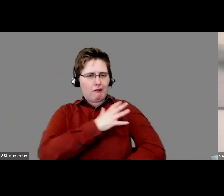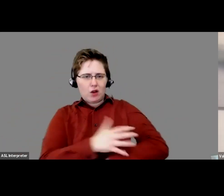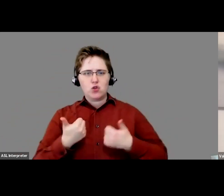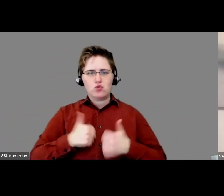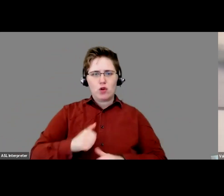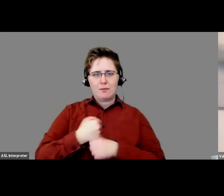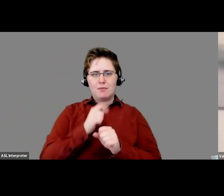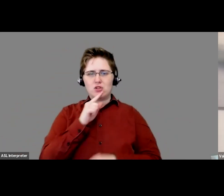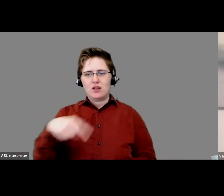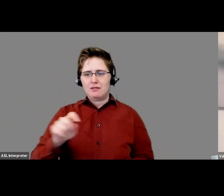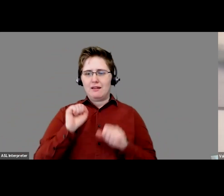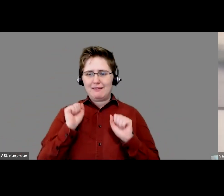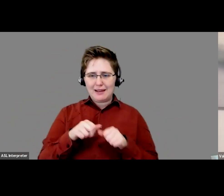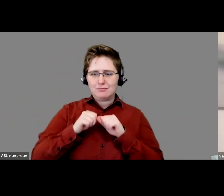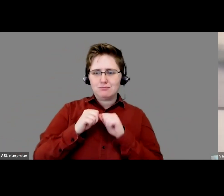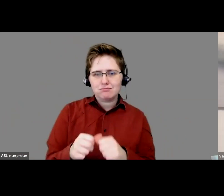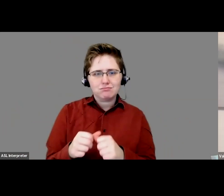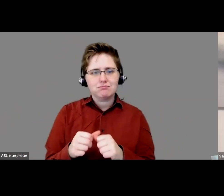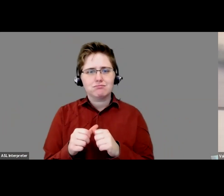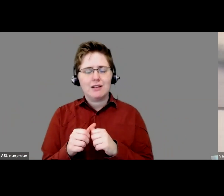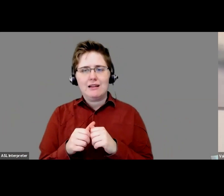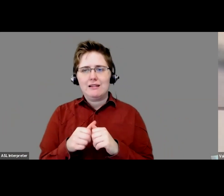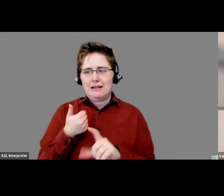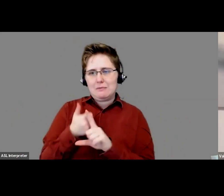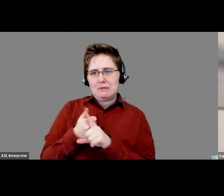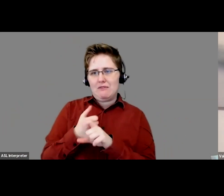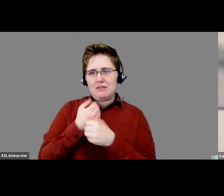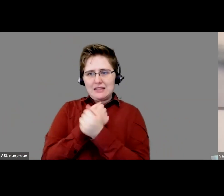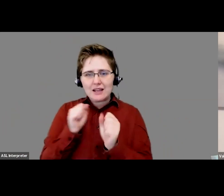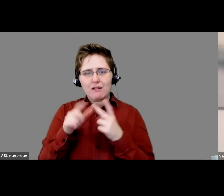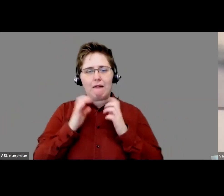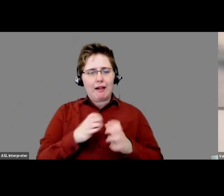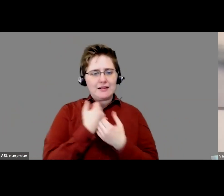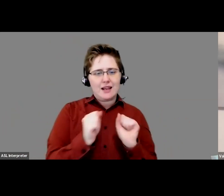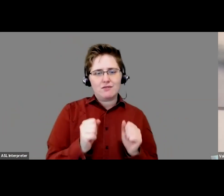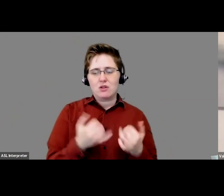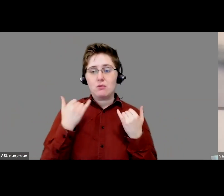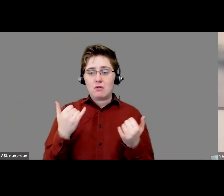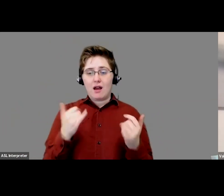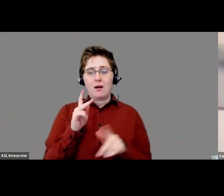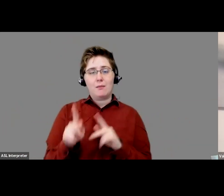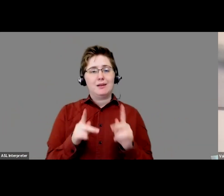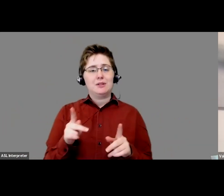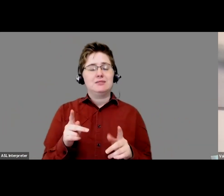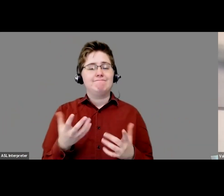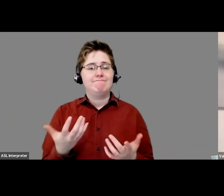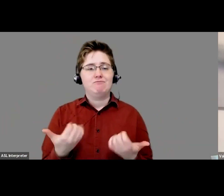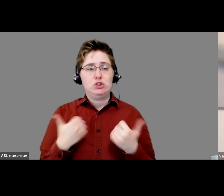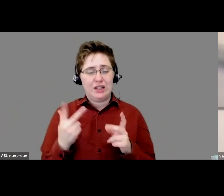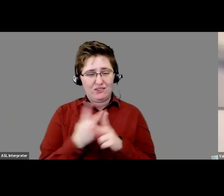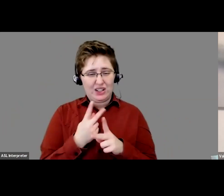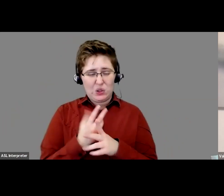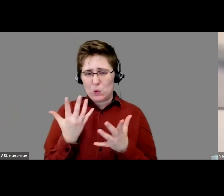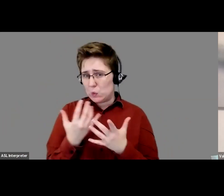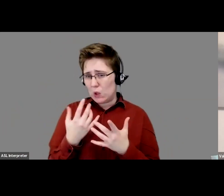to make sure that they can keep themselves and their clients safe. And so right now people are just trying to figure out what